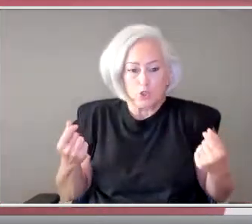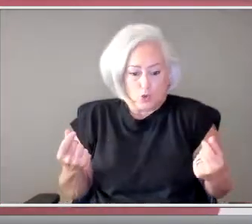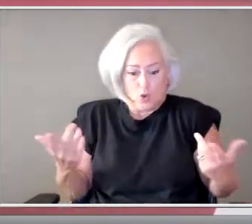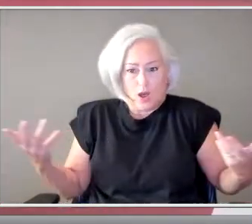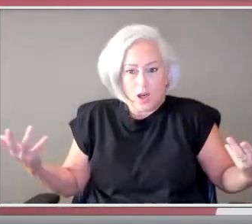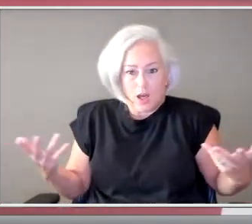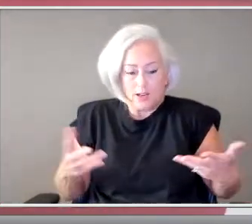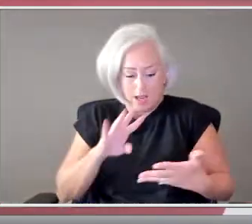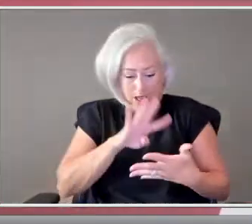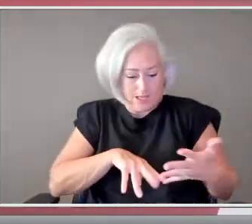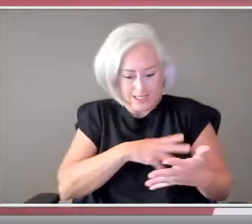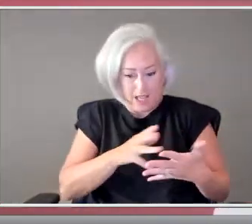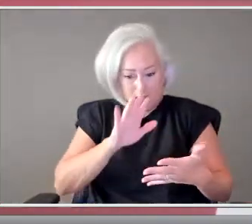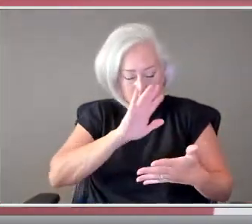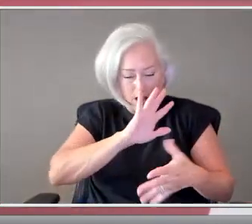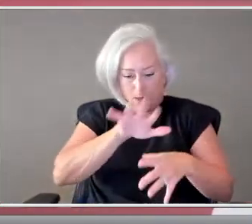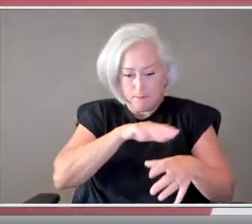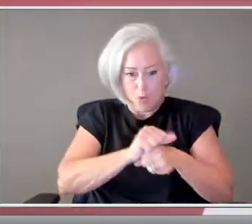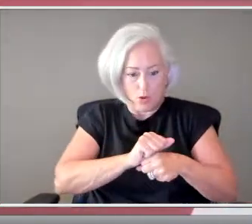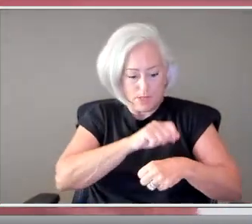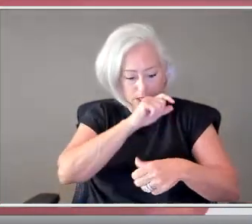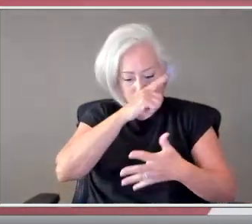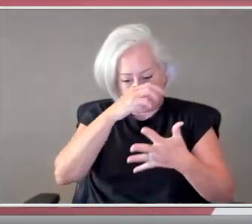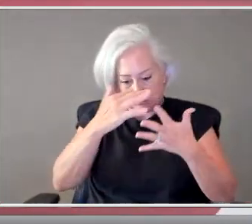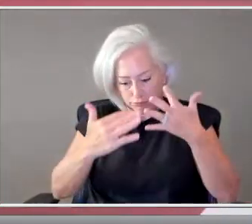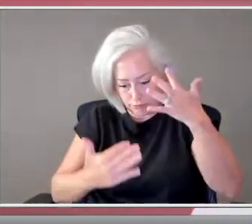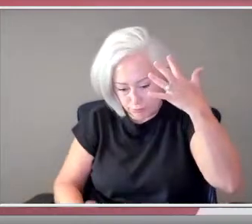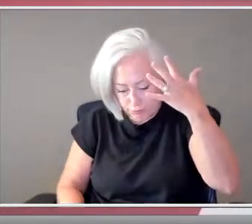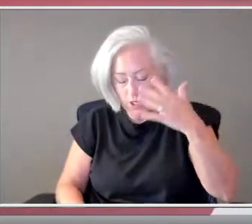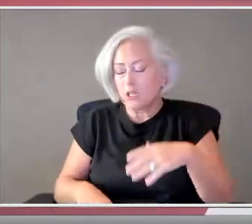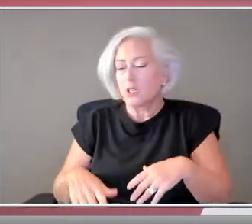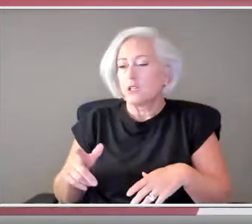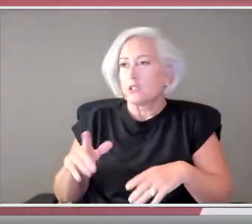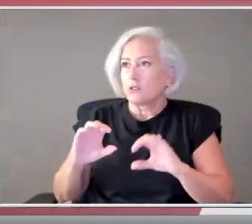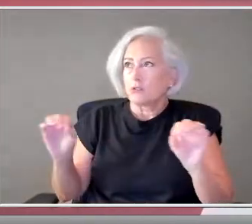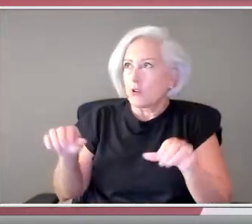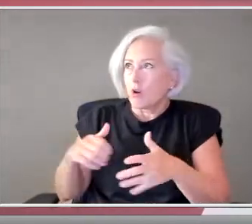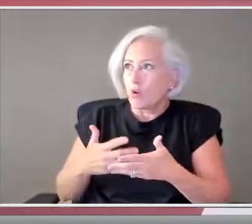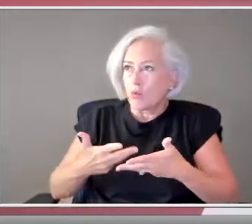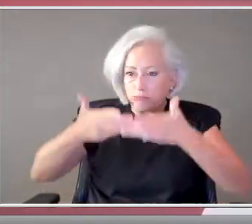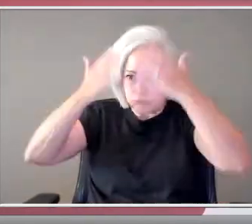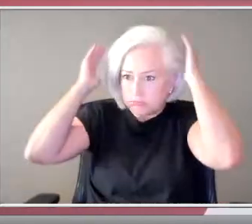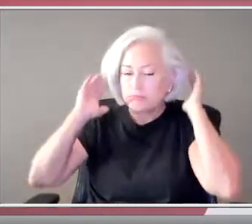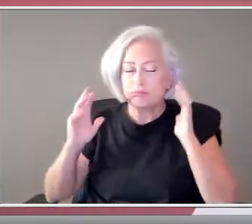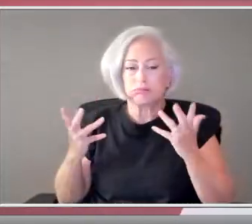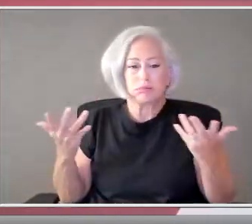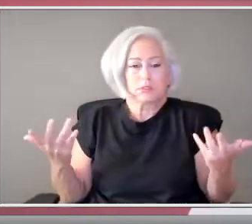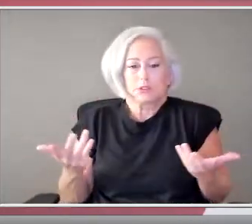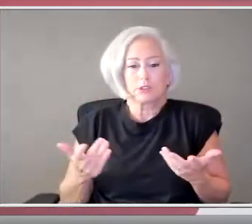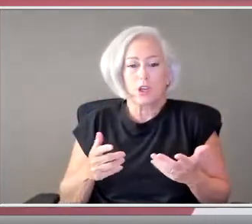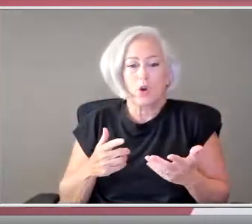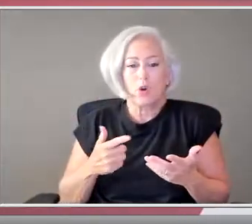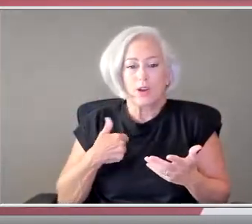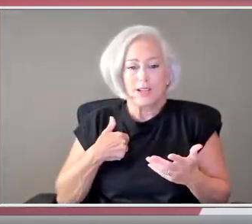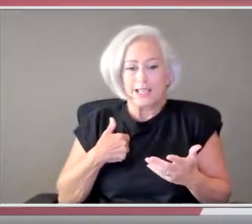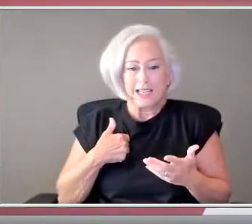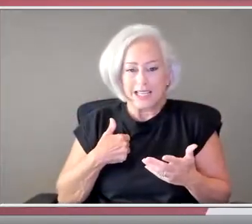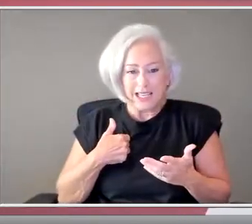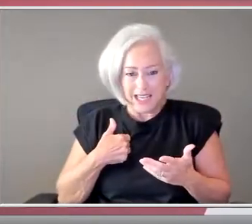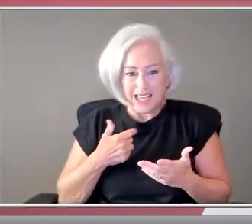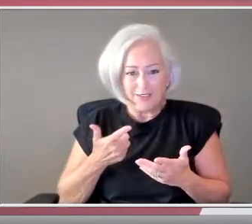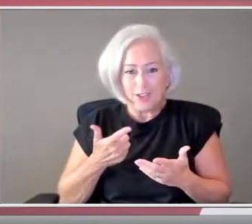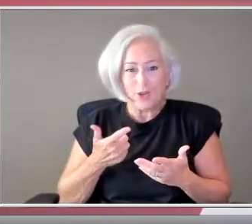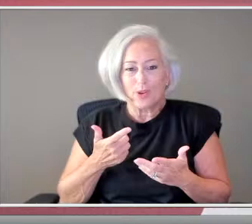over. No cruise, no nothing. You're here. If you can get a boat to KU, then you can call that a cruise. But